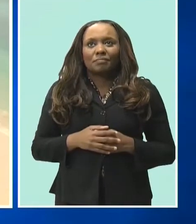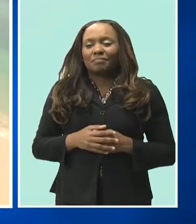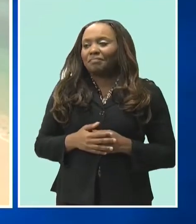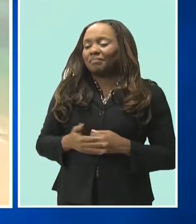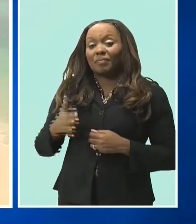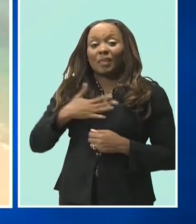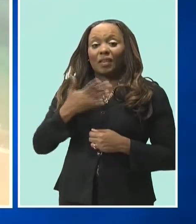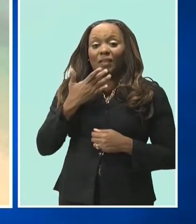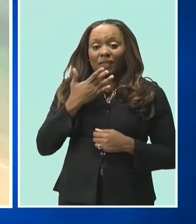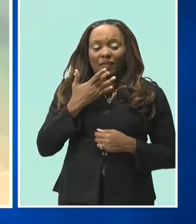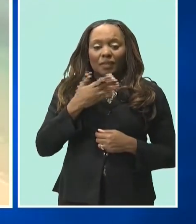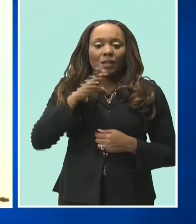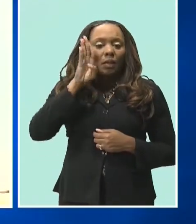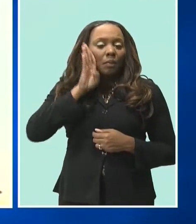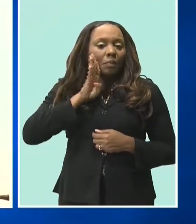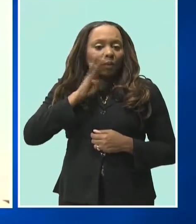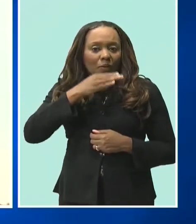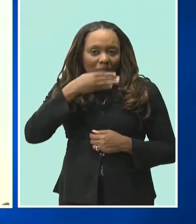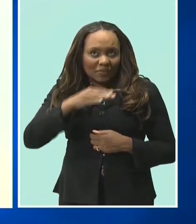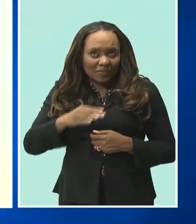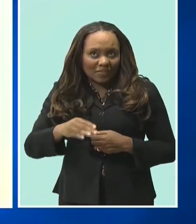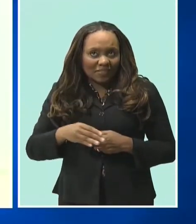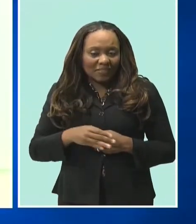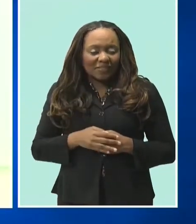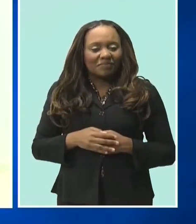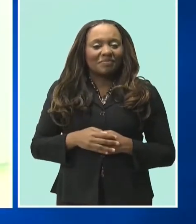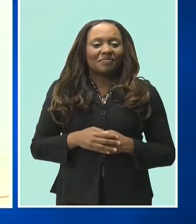in Barbados is Browns Beach.